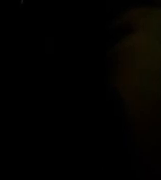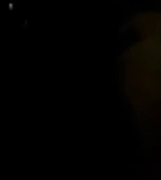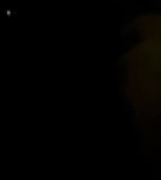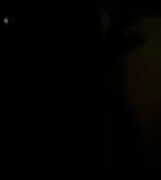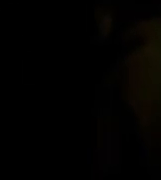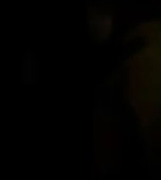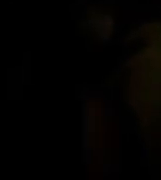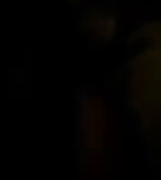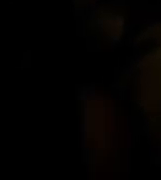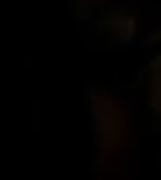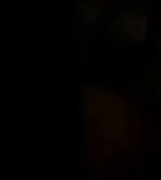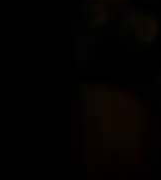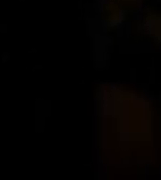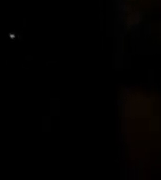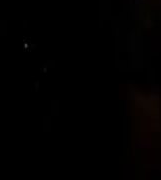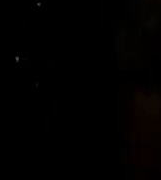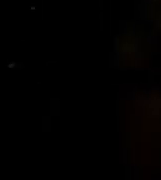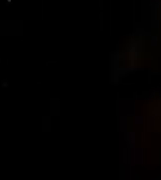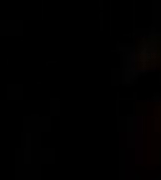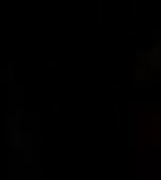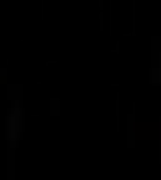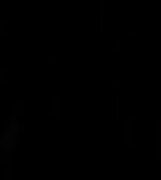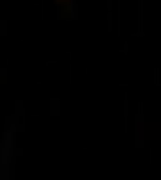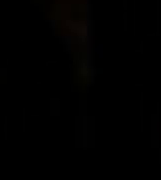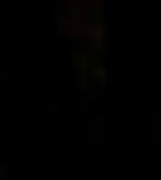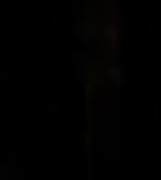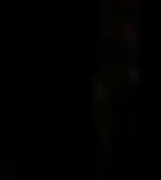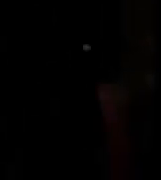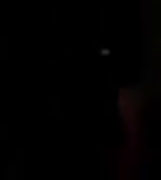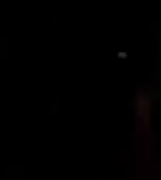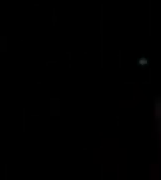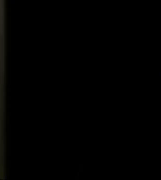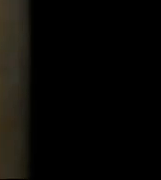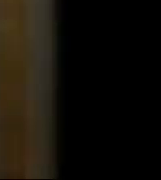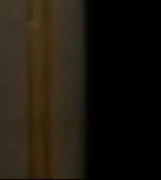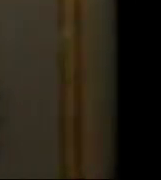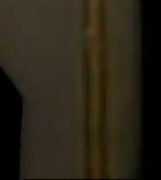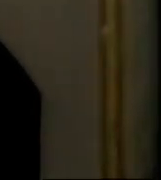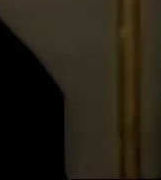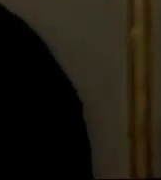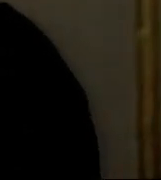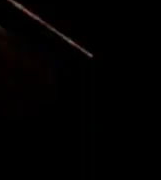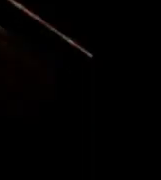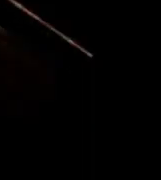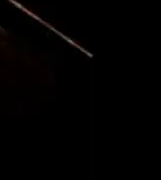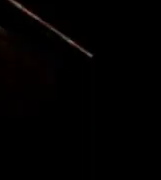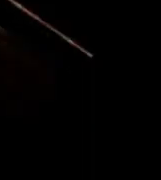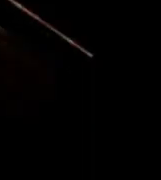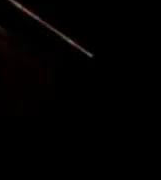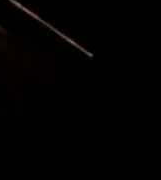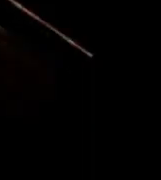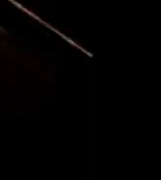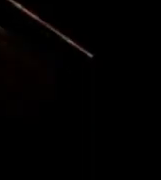I believe the children are our future. Teach them well and let them lead the way. Show